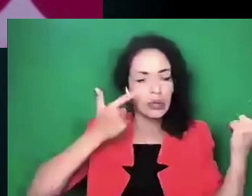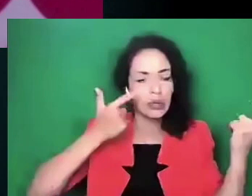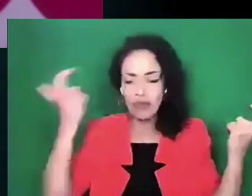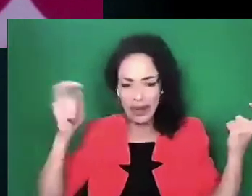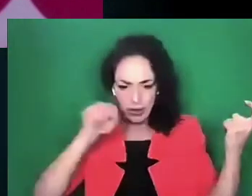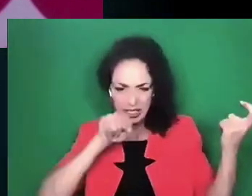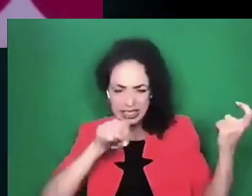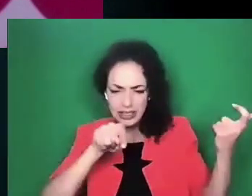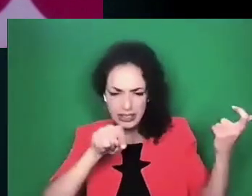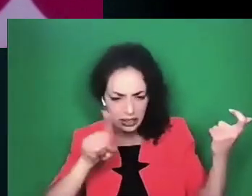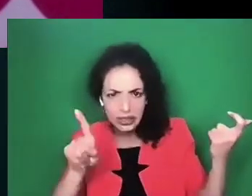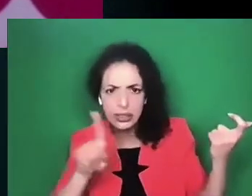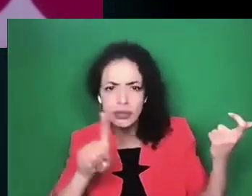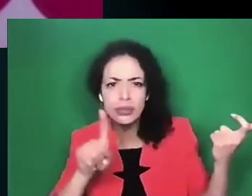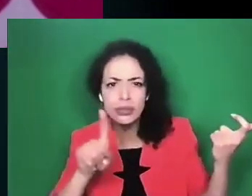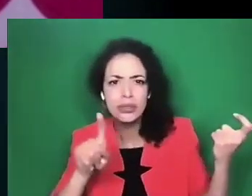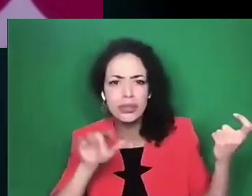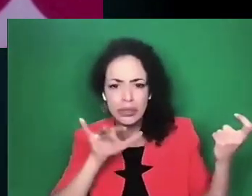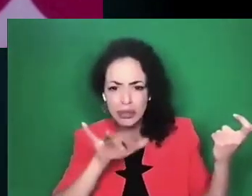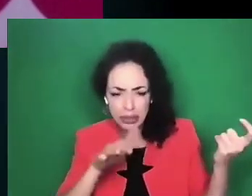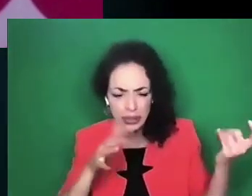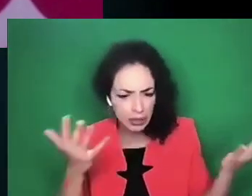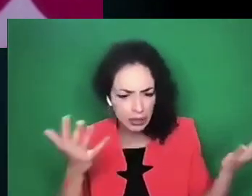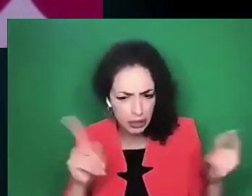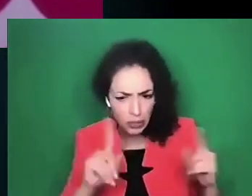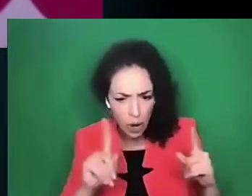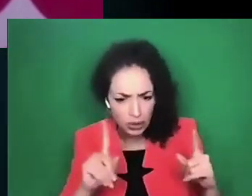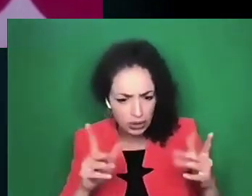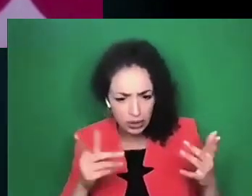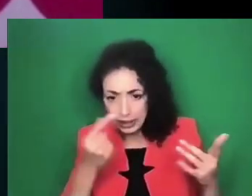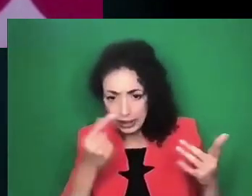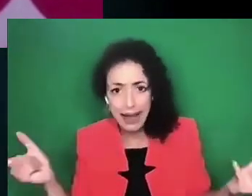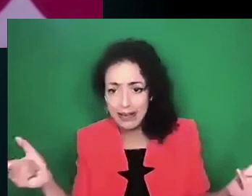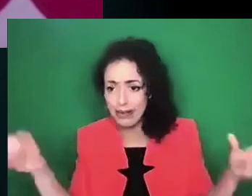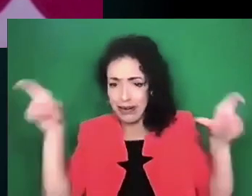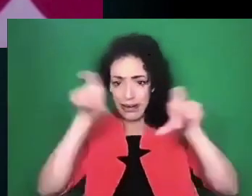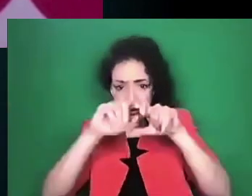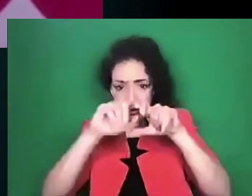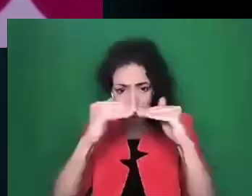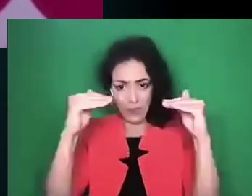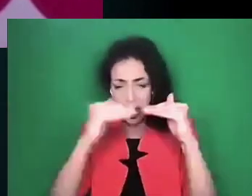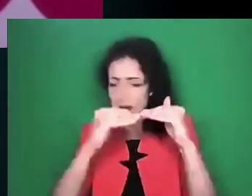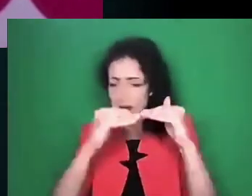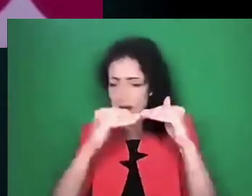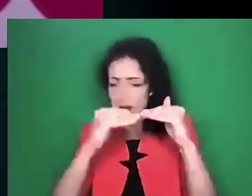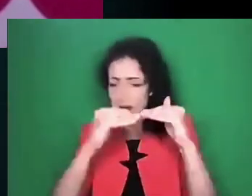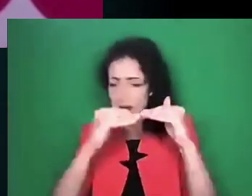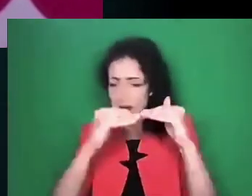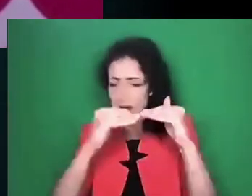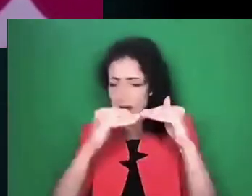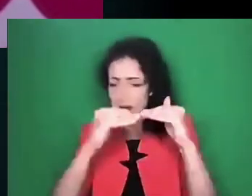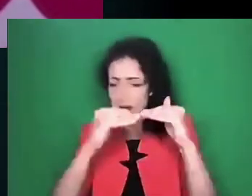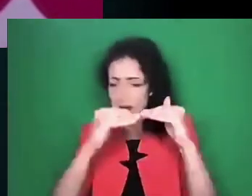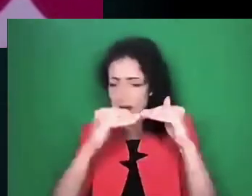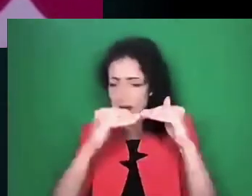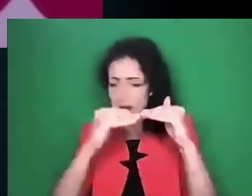made whole again. And it's that gap that is filled by artists with creativity, with imagination, with new